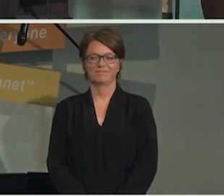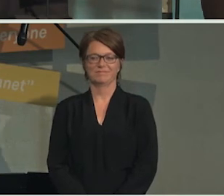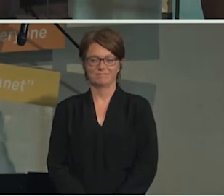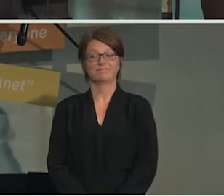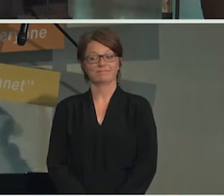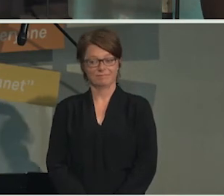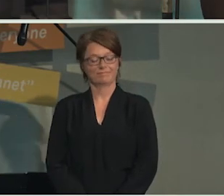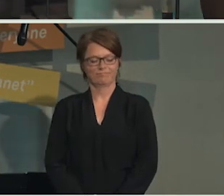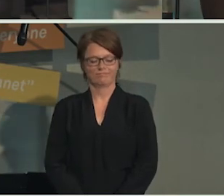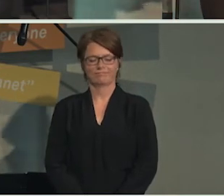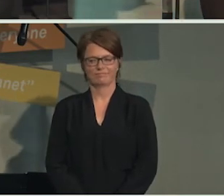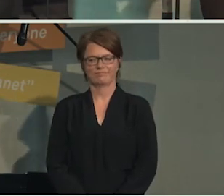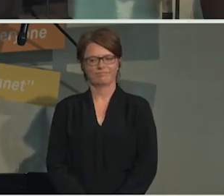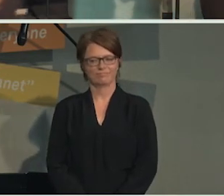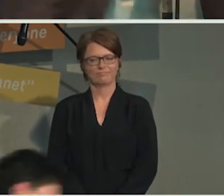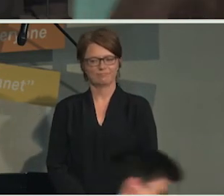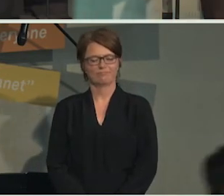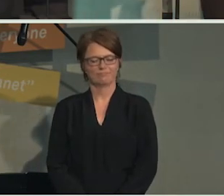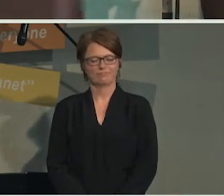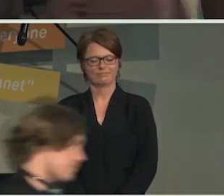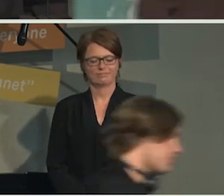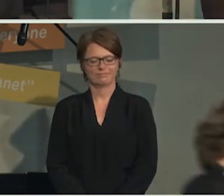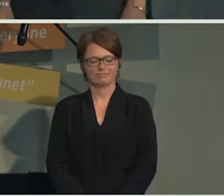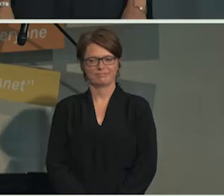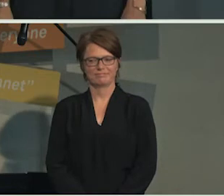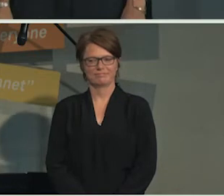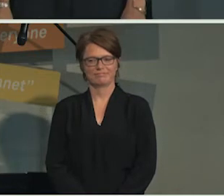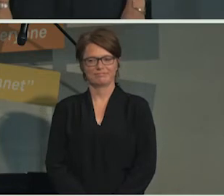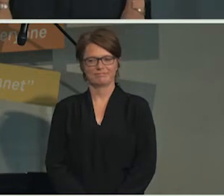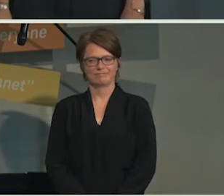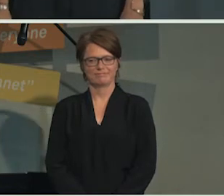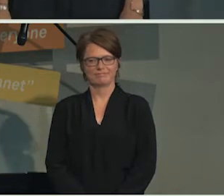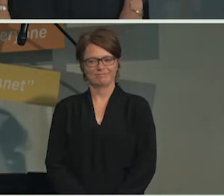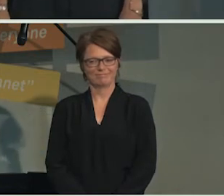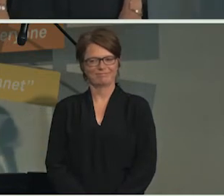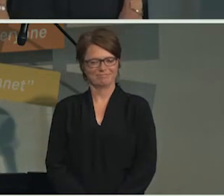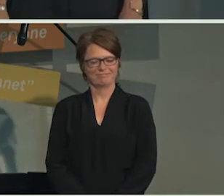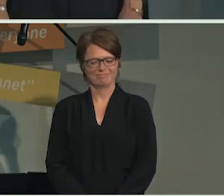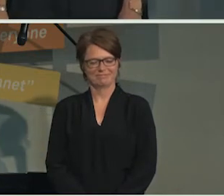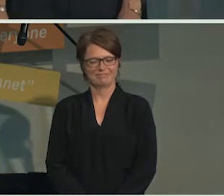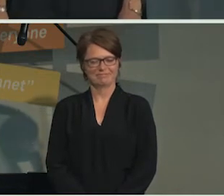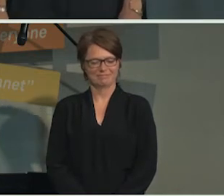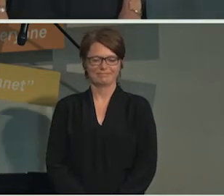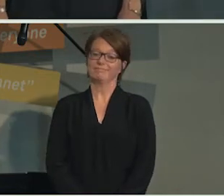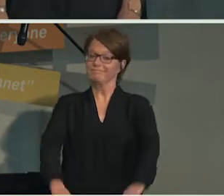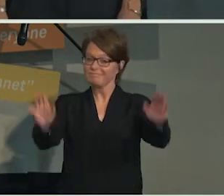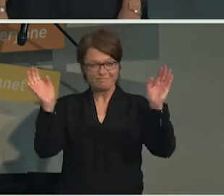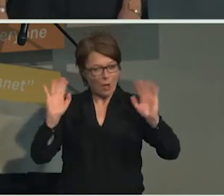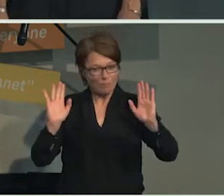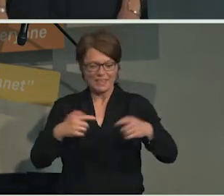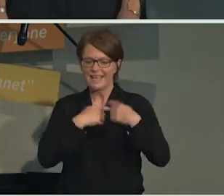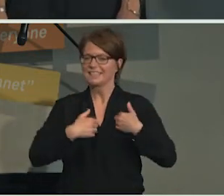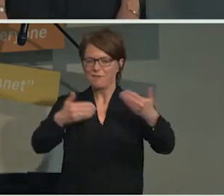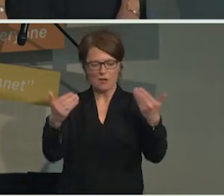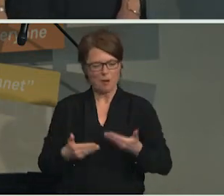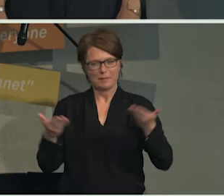Welcome, everybody. Hello and welcome. So amazing that you are all here. We are so nervous and